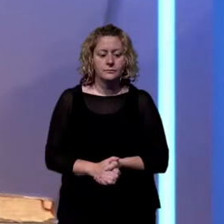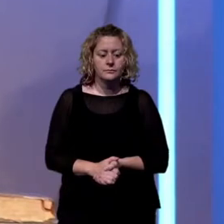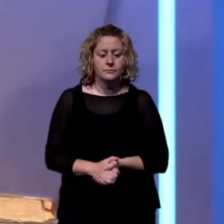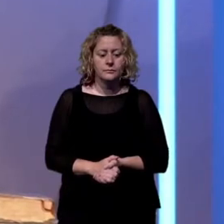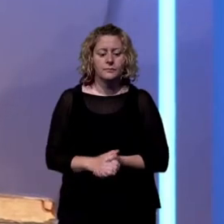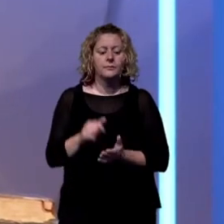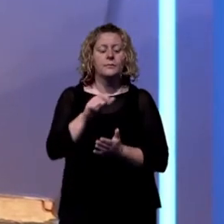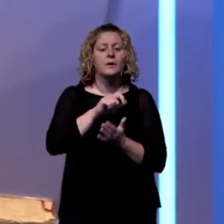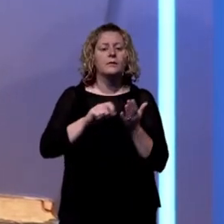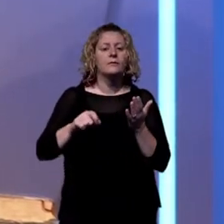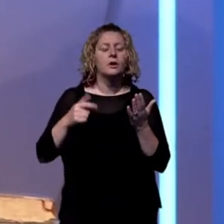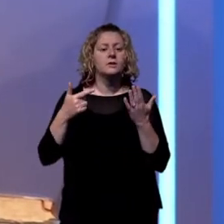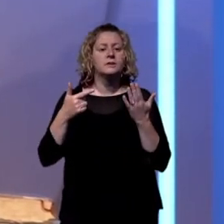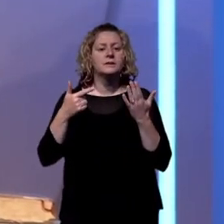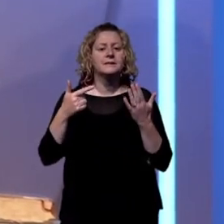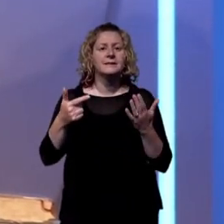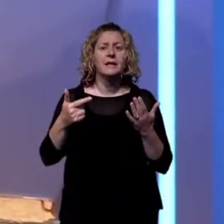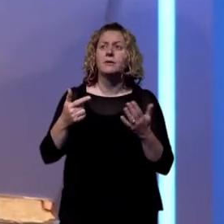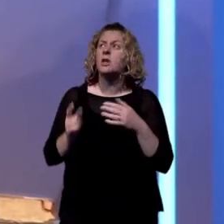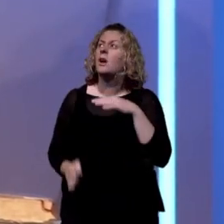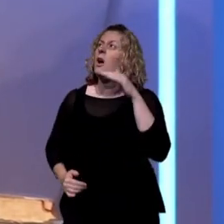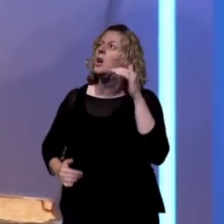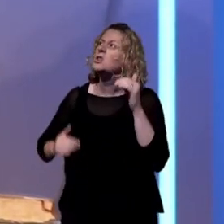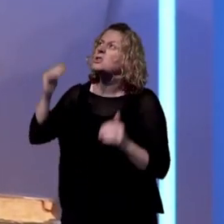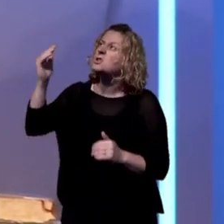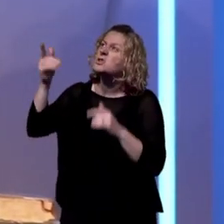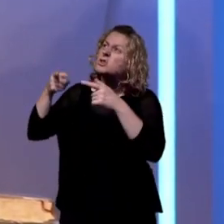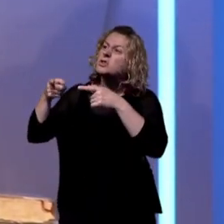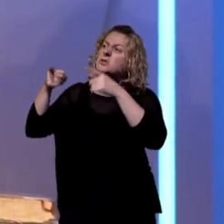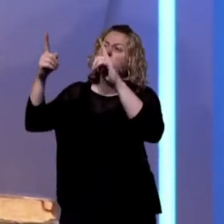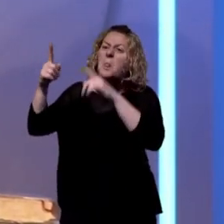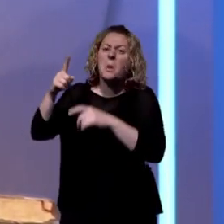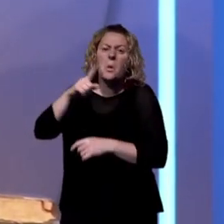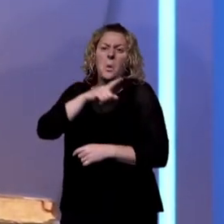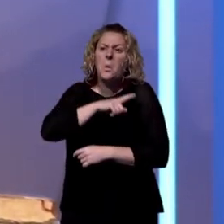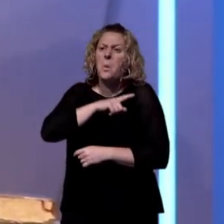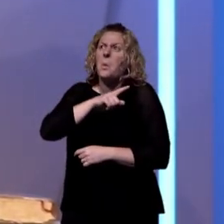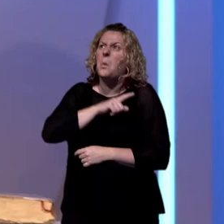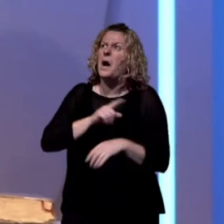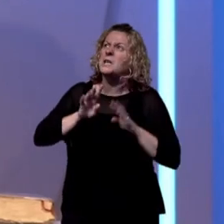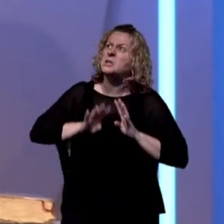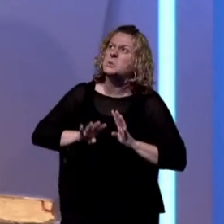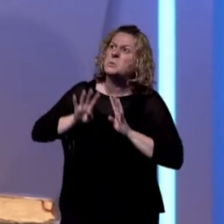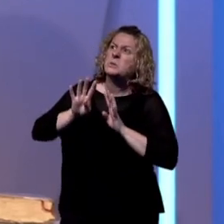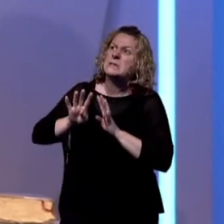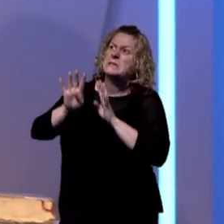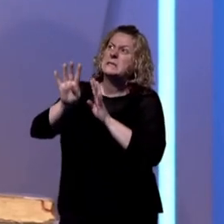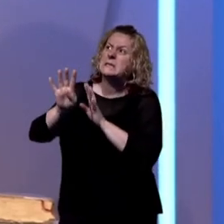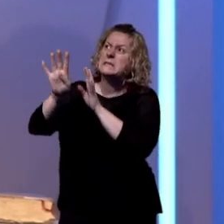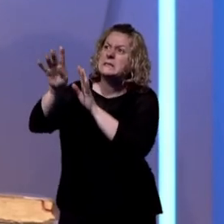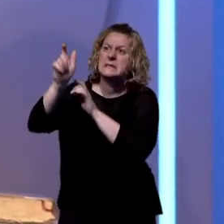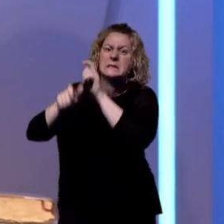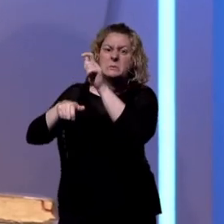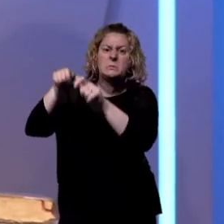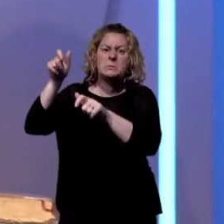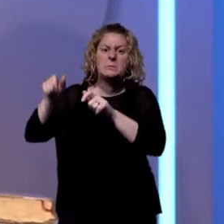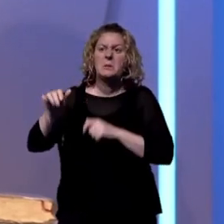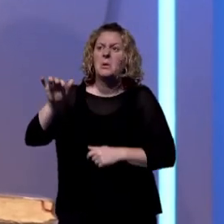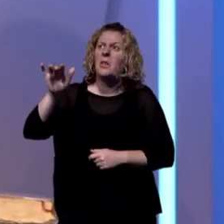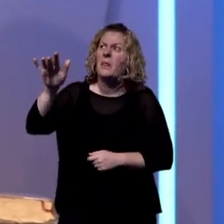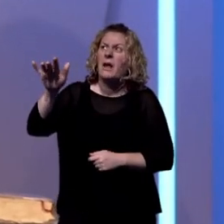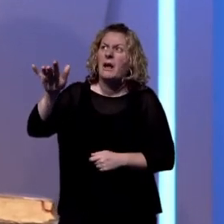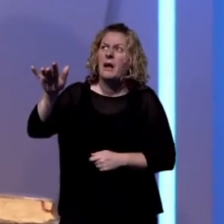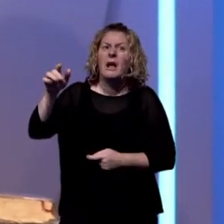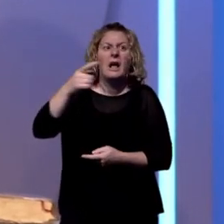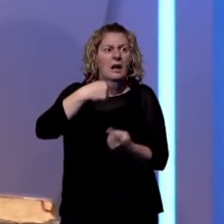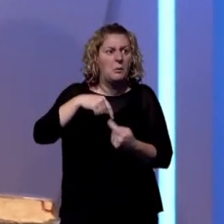Verse 7, alas, sovereign Lord, why did you ever send your people up into the land? If only we'd been content to